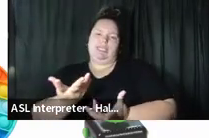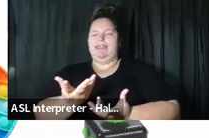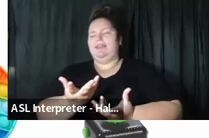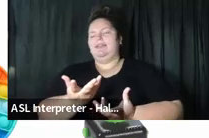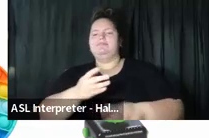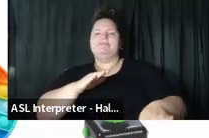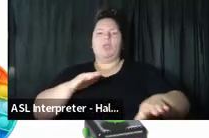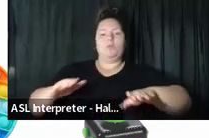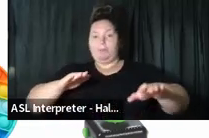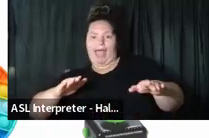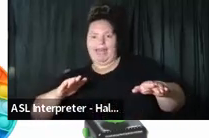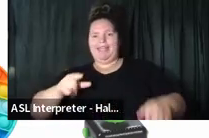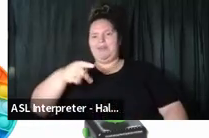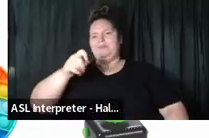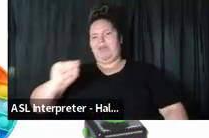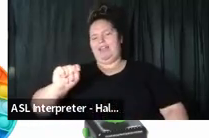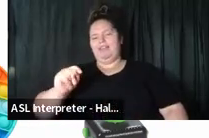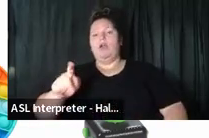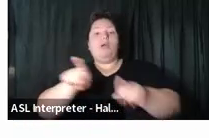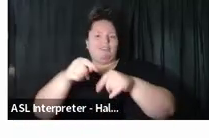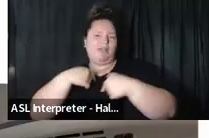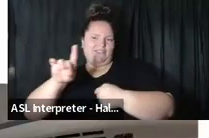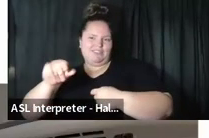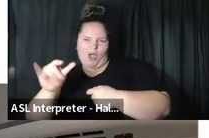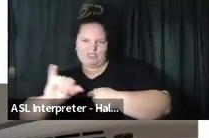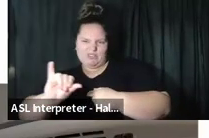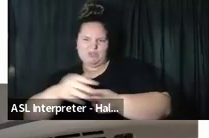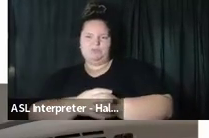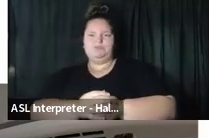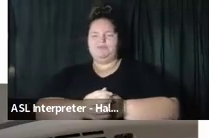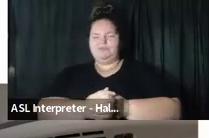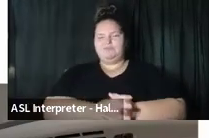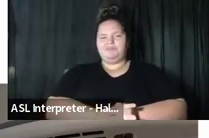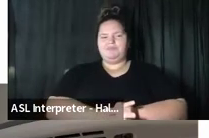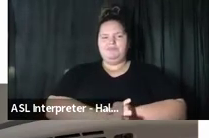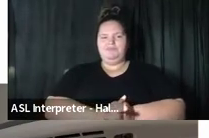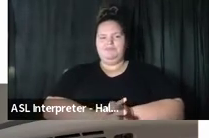robotic pet. And we also have dogs. Yes.